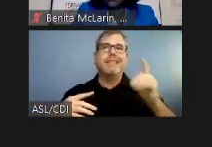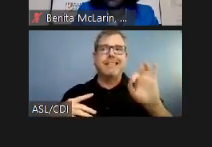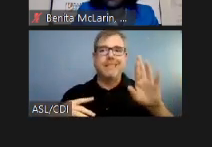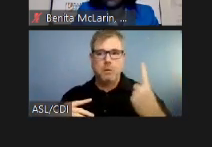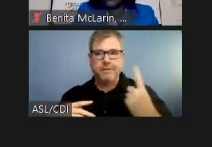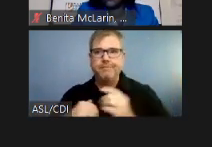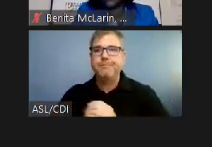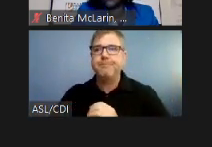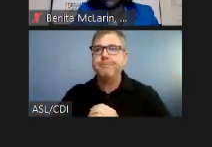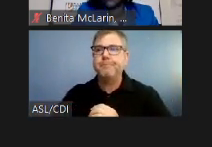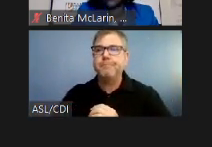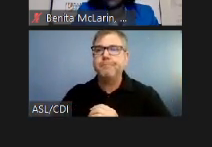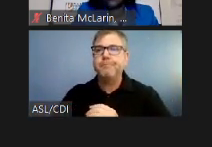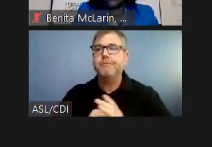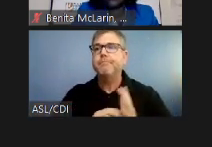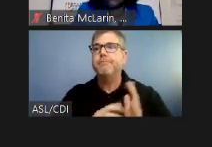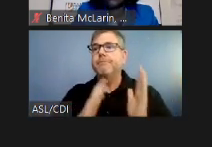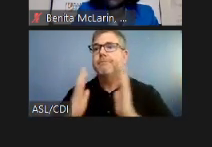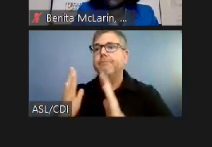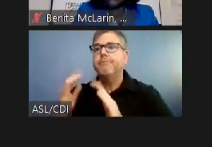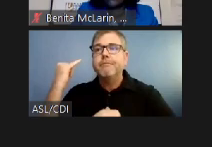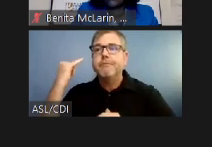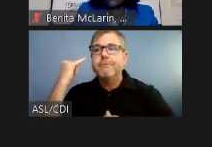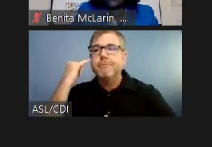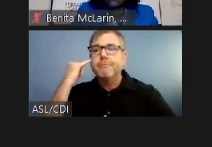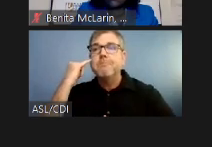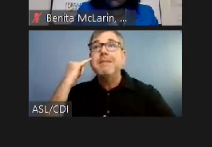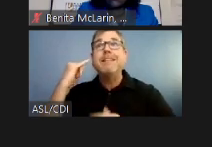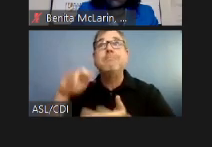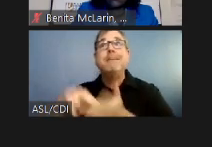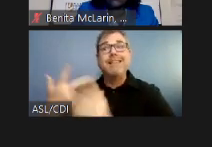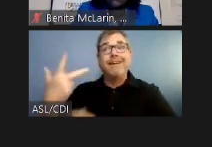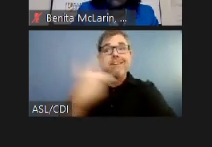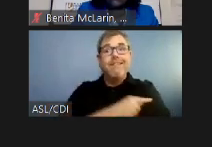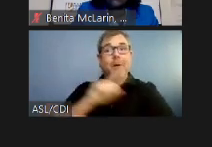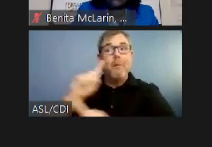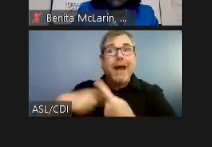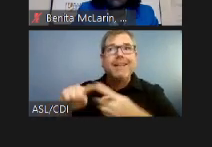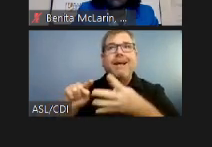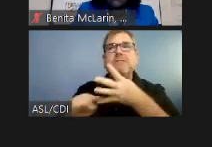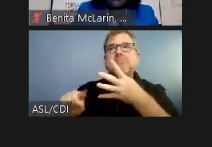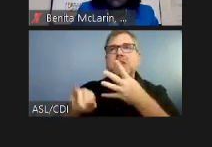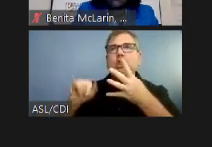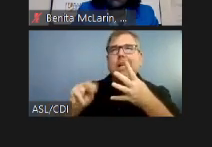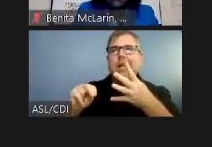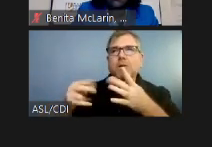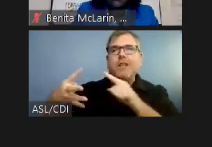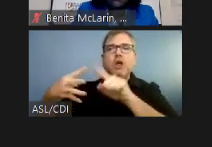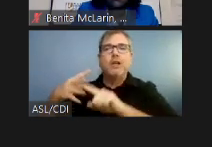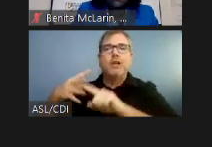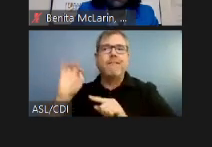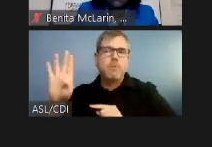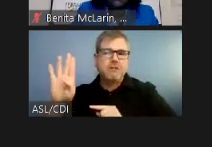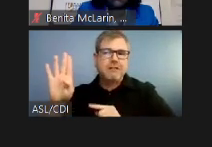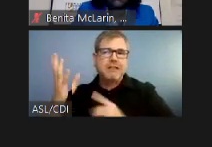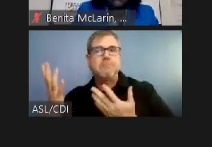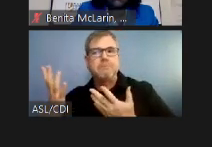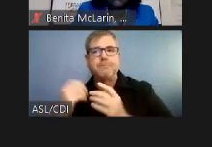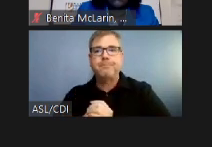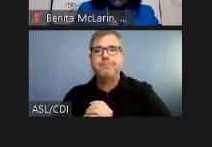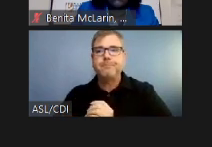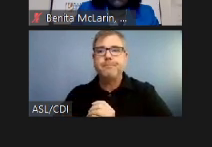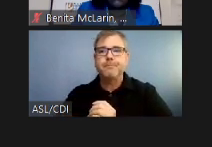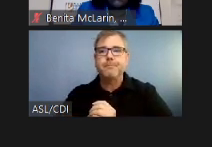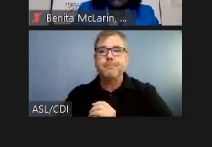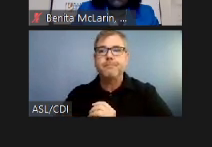I work in a restaurant. I'm a food service worker. Phase 1B, tier 1, right? So